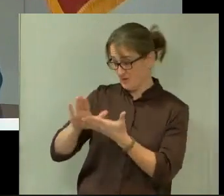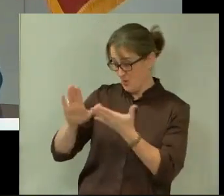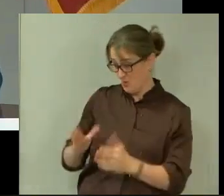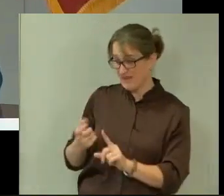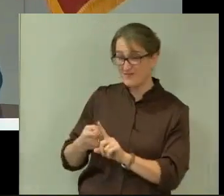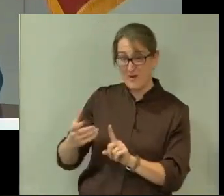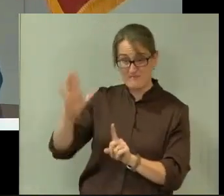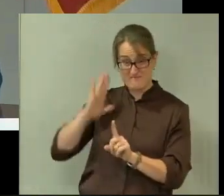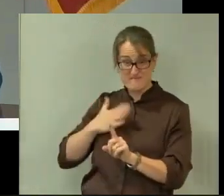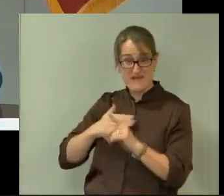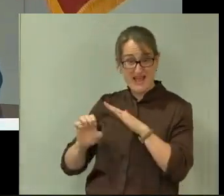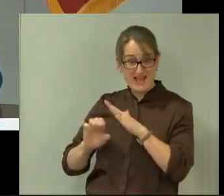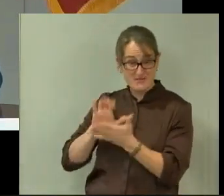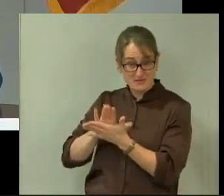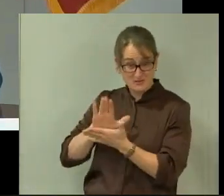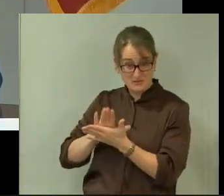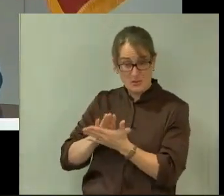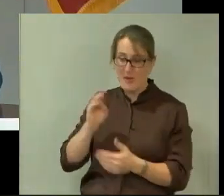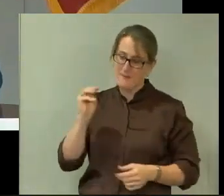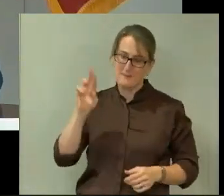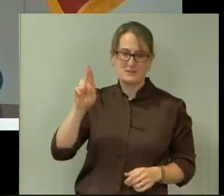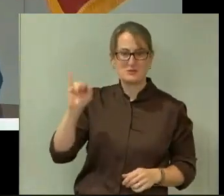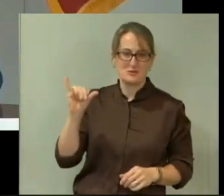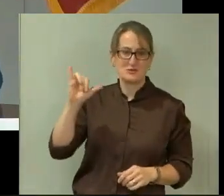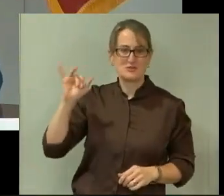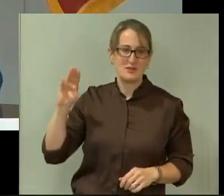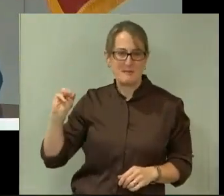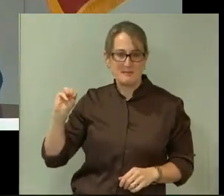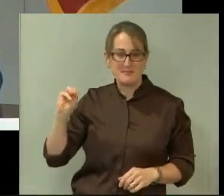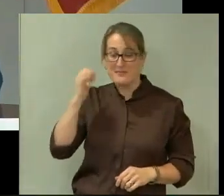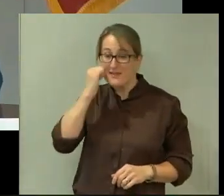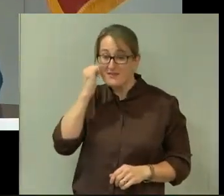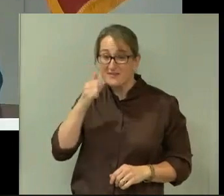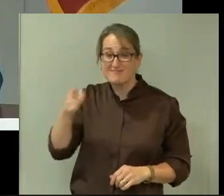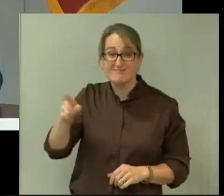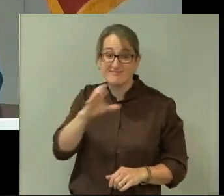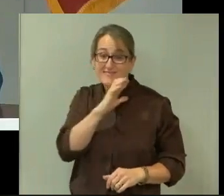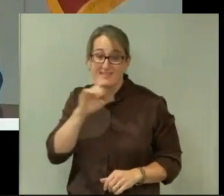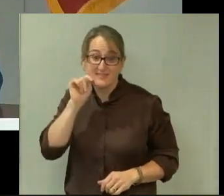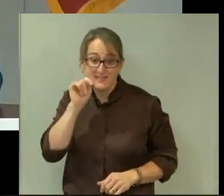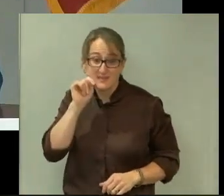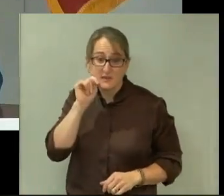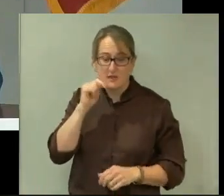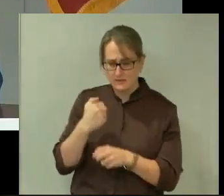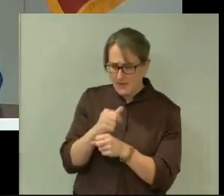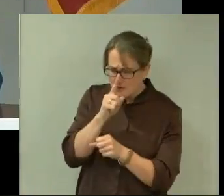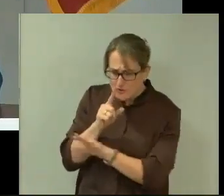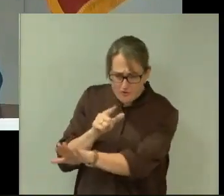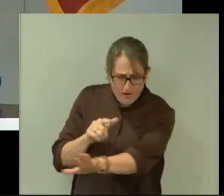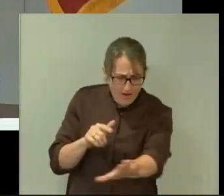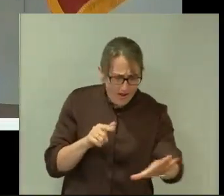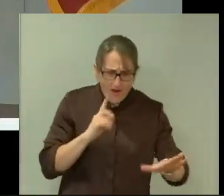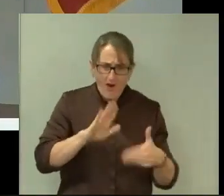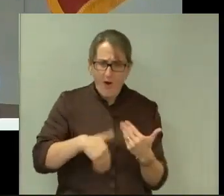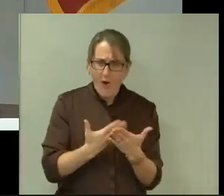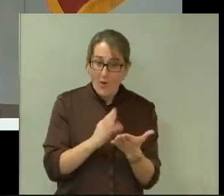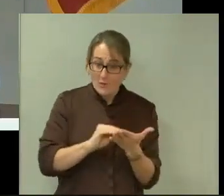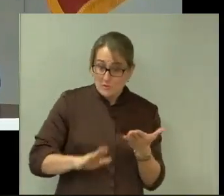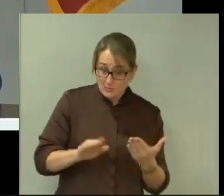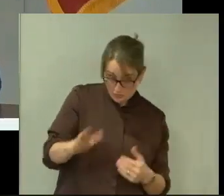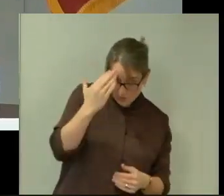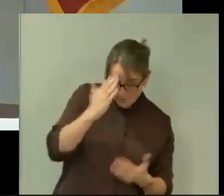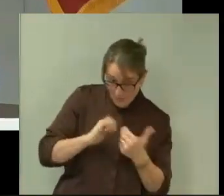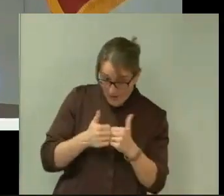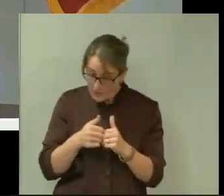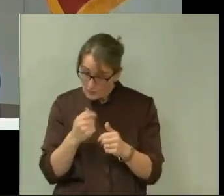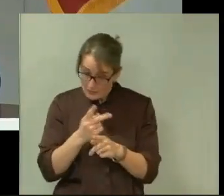Mr. Jim, every day in the cafeteria, helping every student ensure that they were understanding how to stay